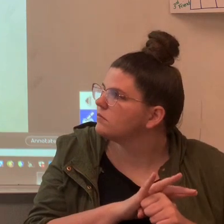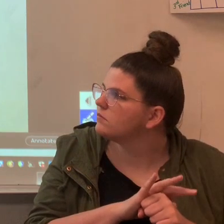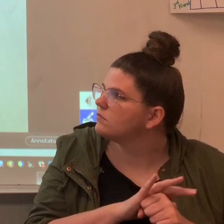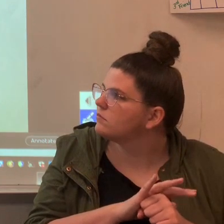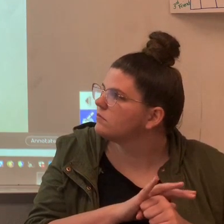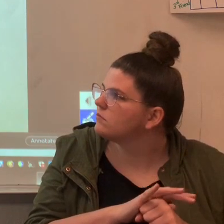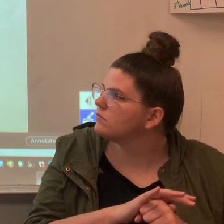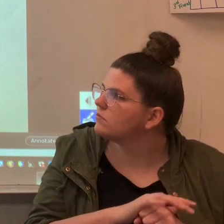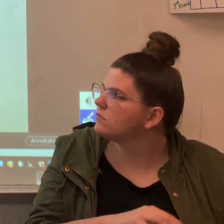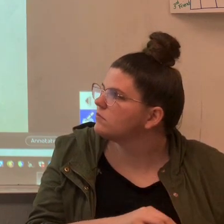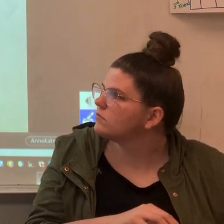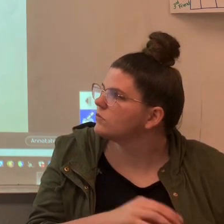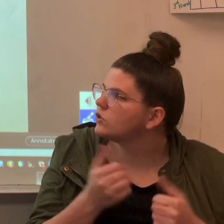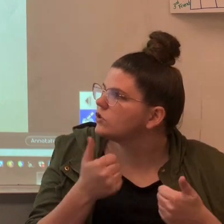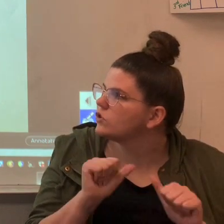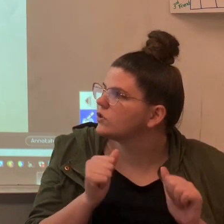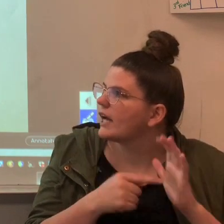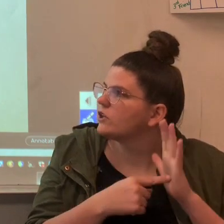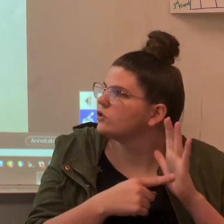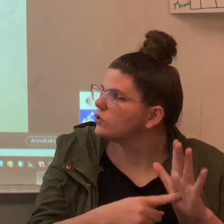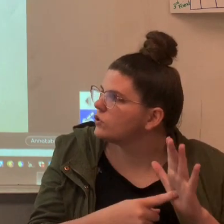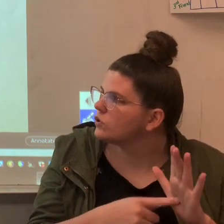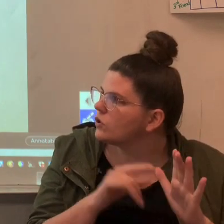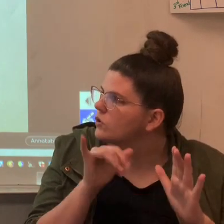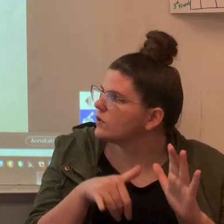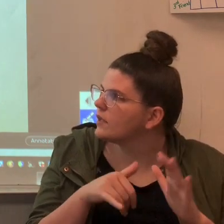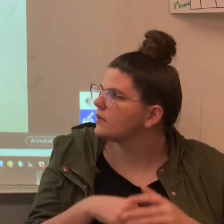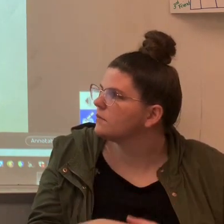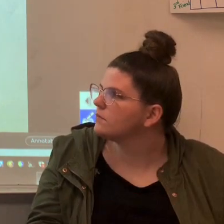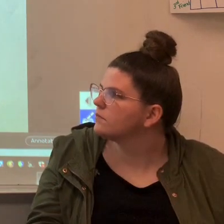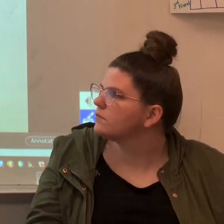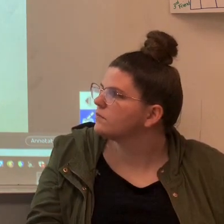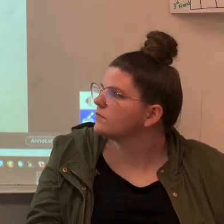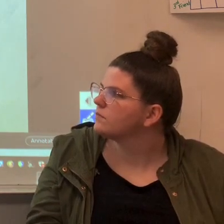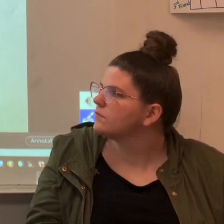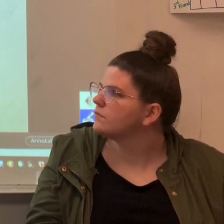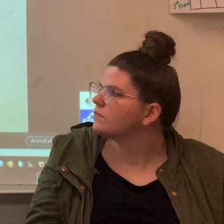Just trying to make it darker for you to see.